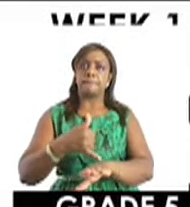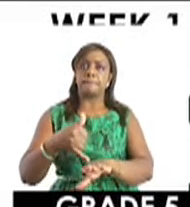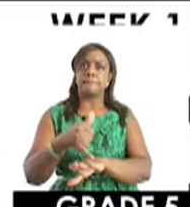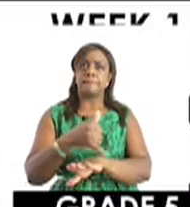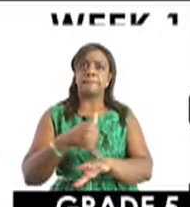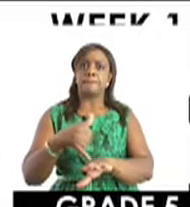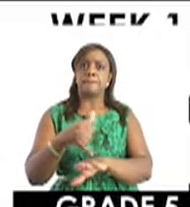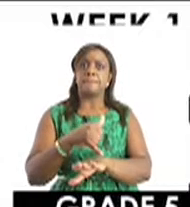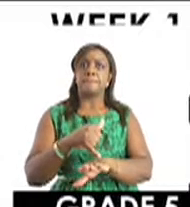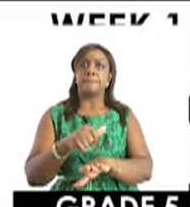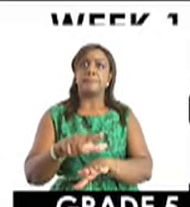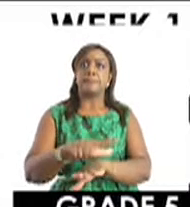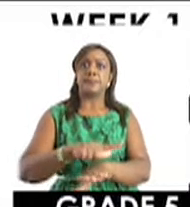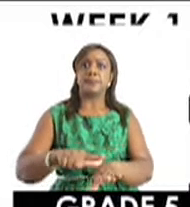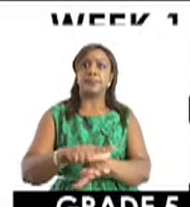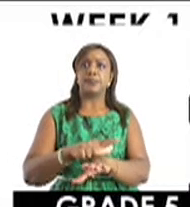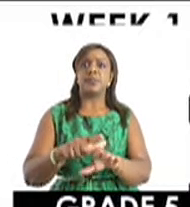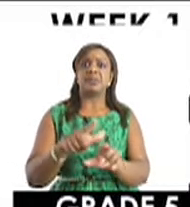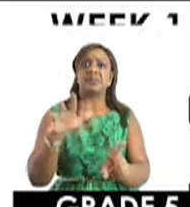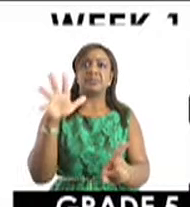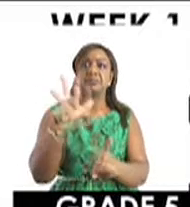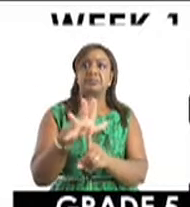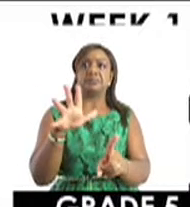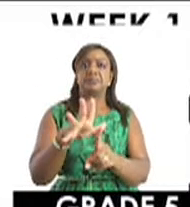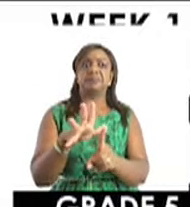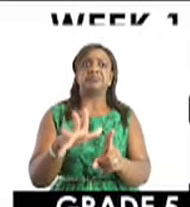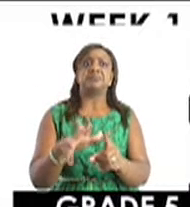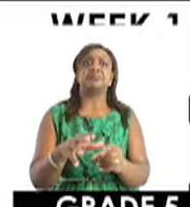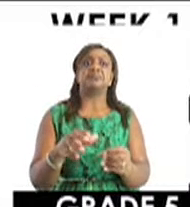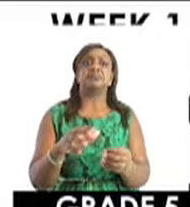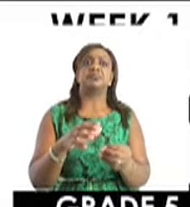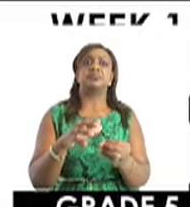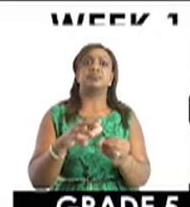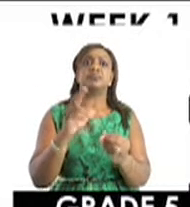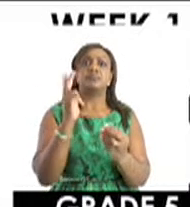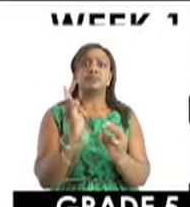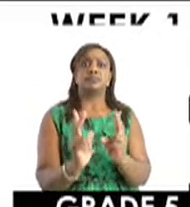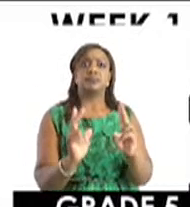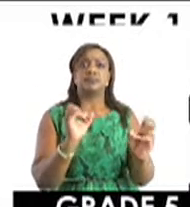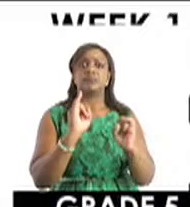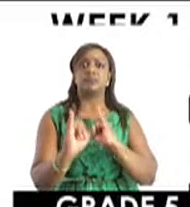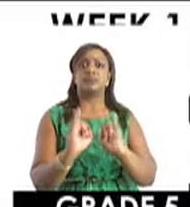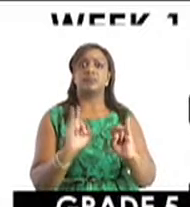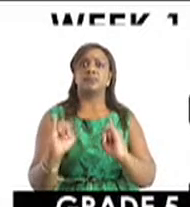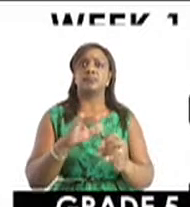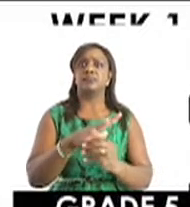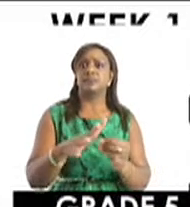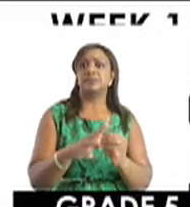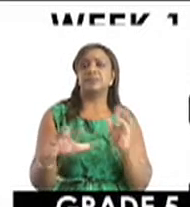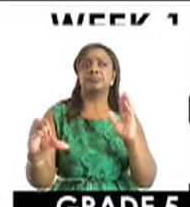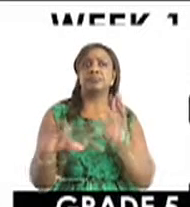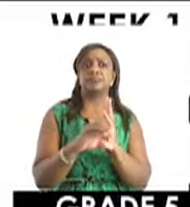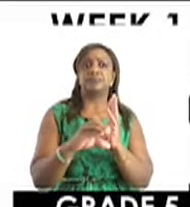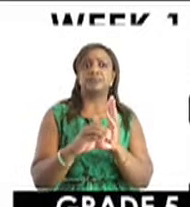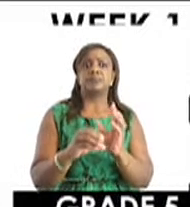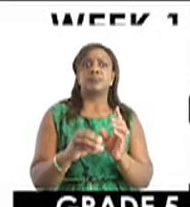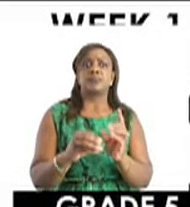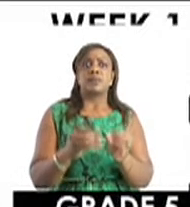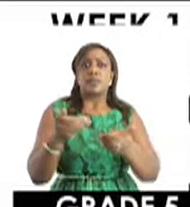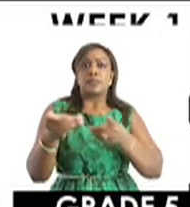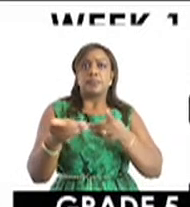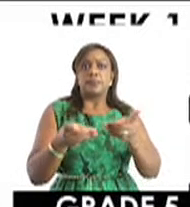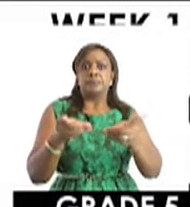of individuals, families, and the community. Describe and relate how lack of provision of local community health